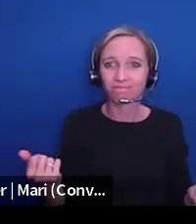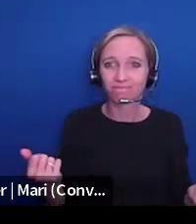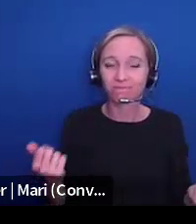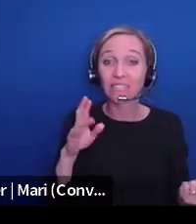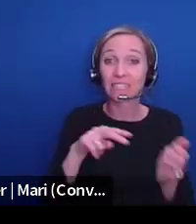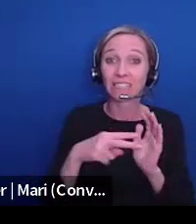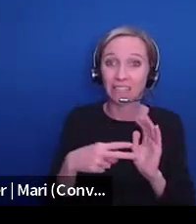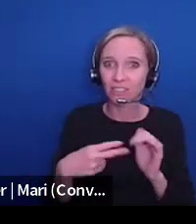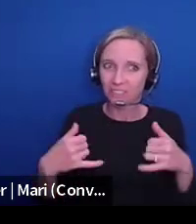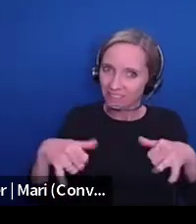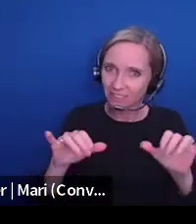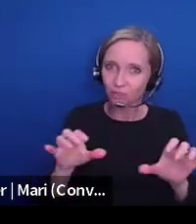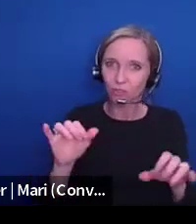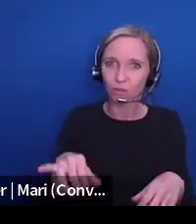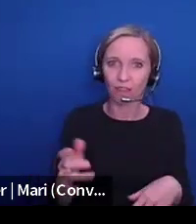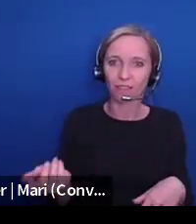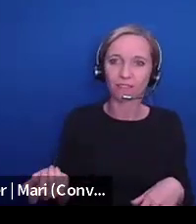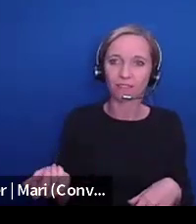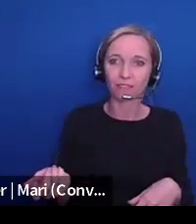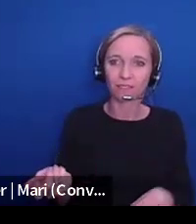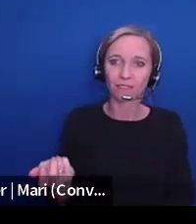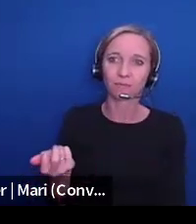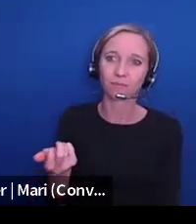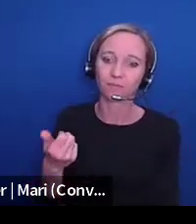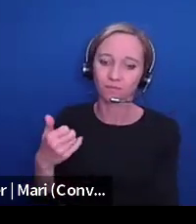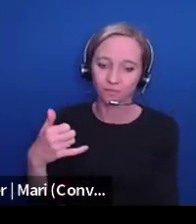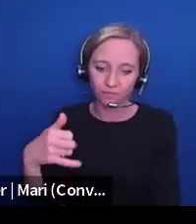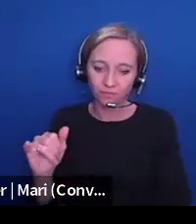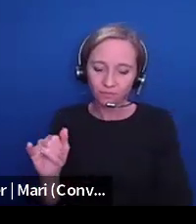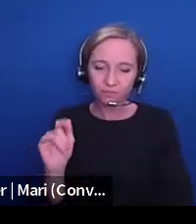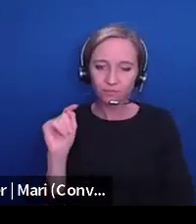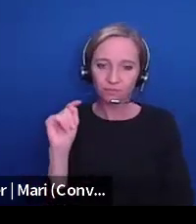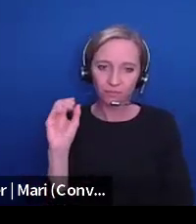The intention is still to do that. It's still to